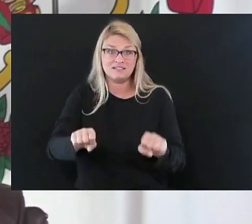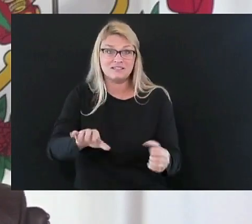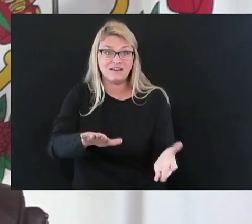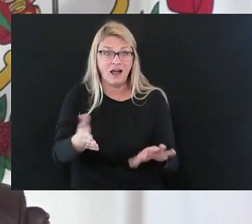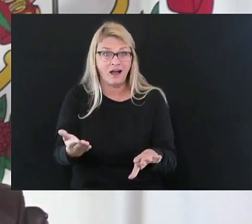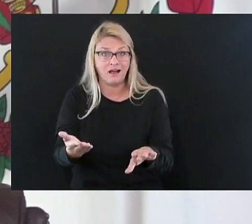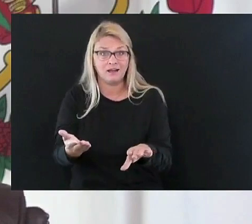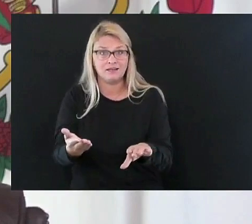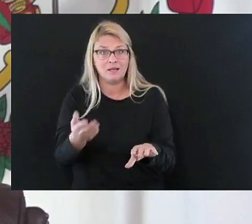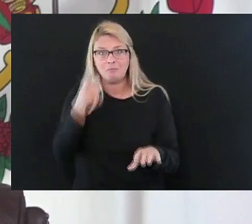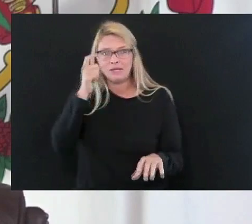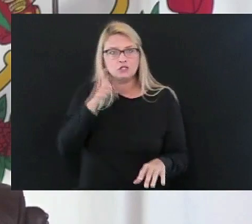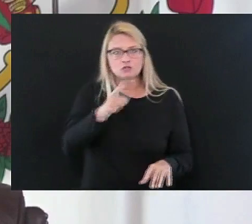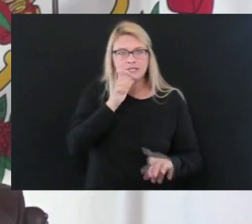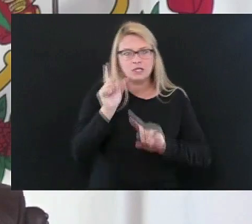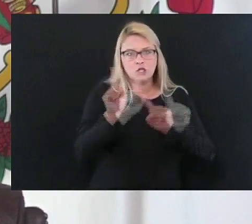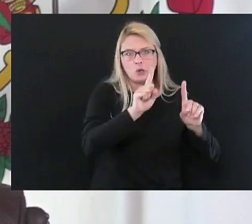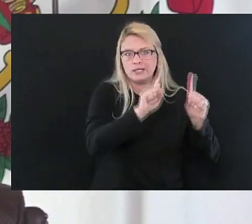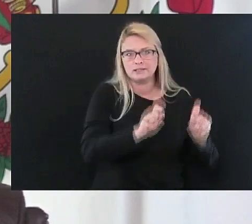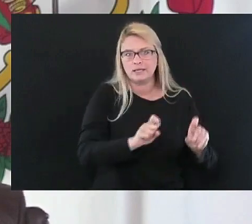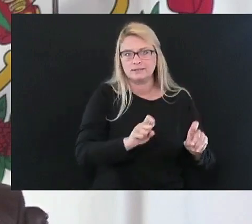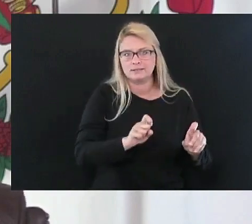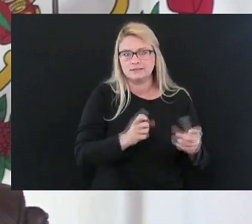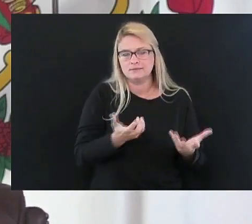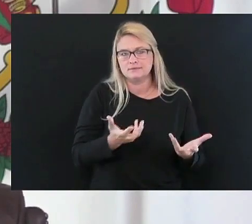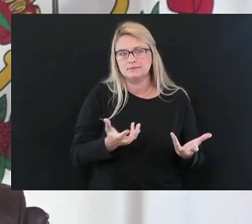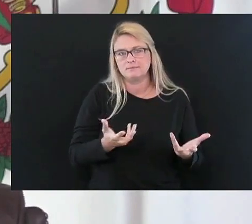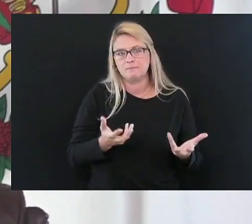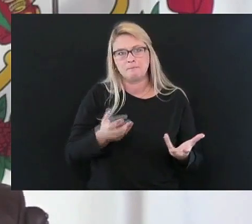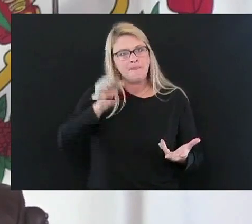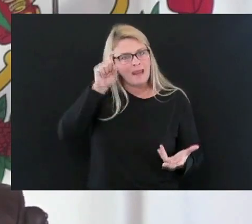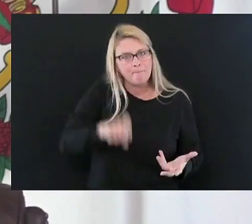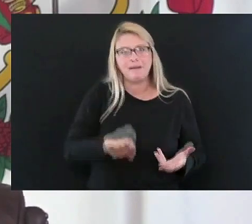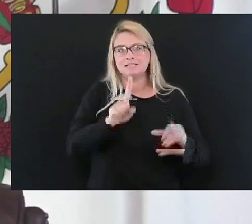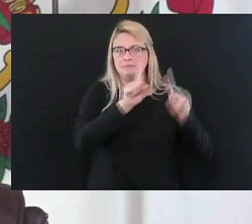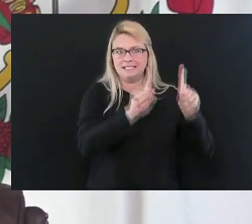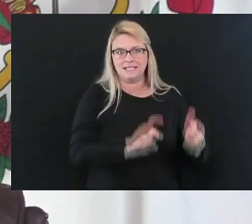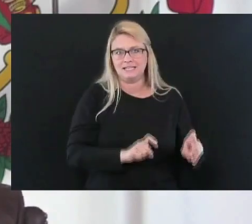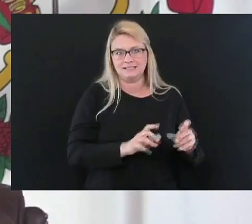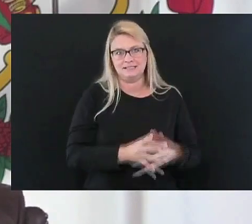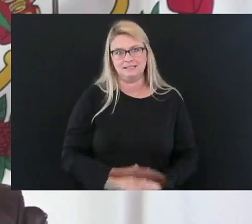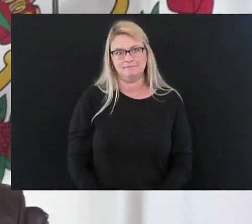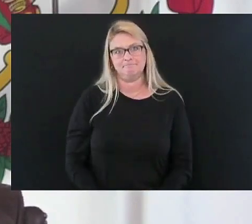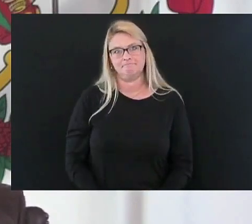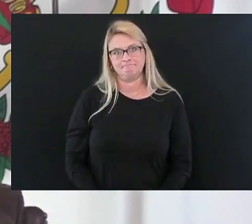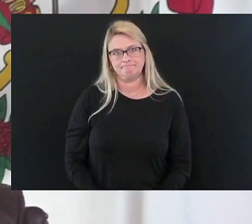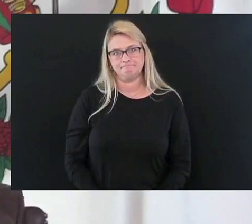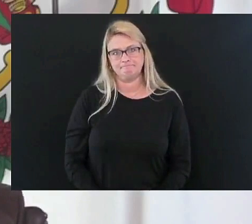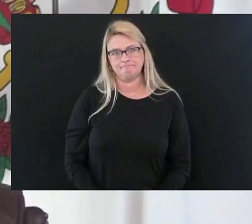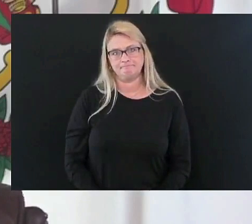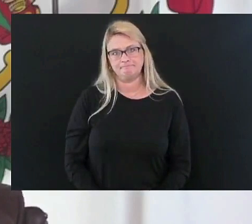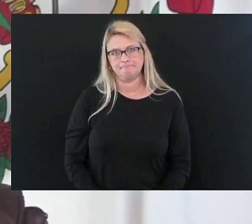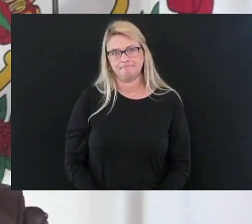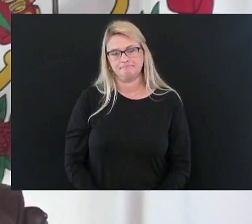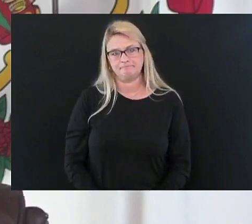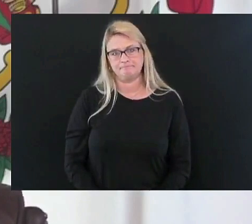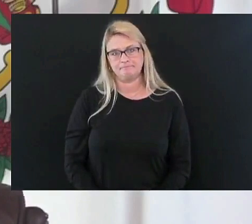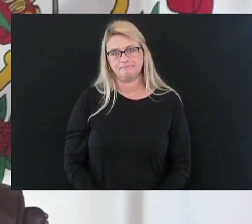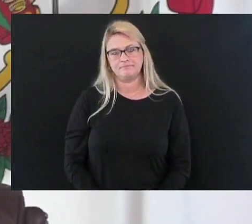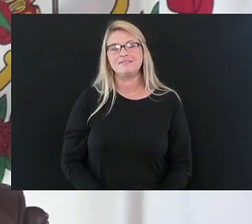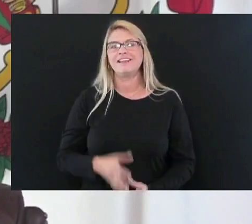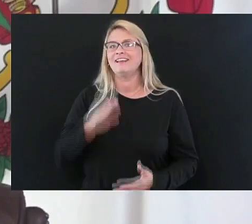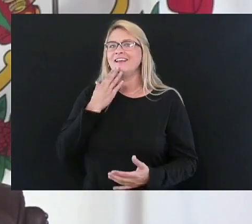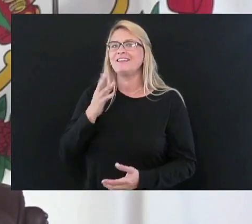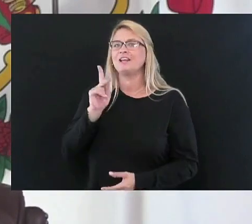tested. Doesn't make a lot of sense to me. You got to be tested. All right, thank you, Katie. Governor, I'll turn it back